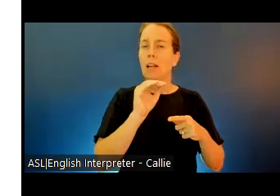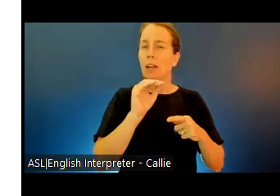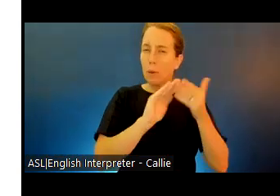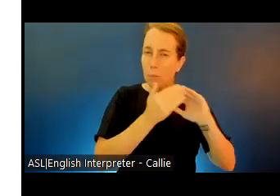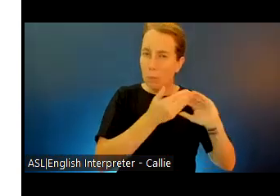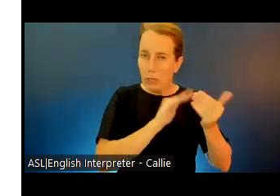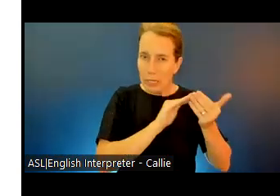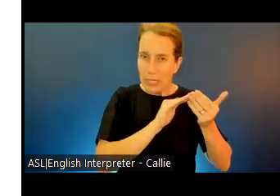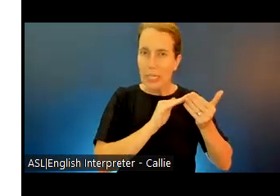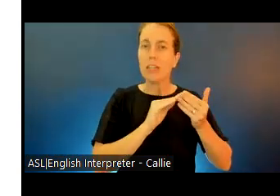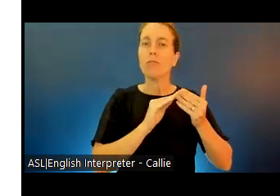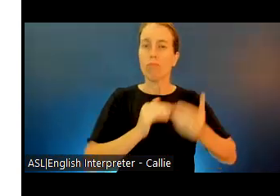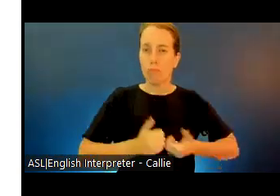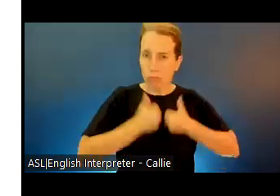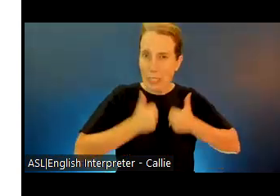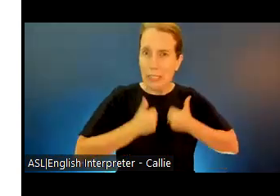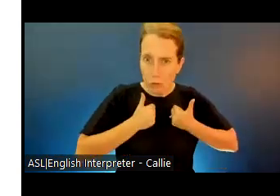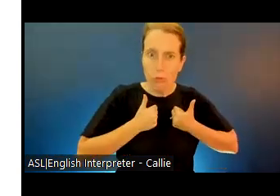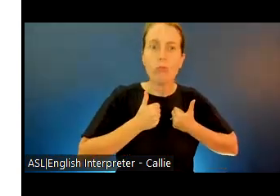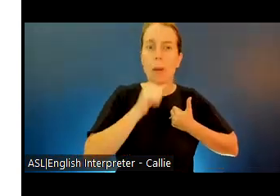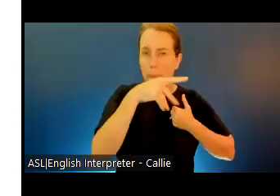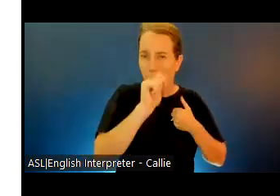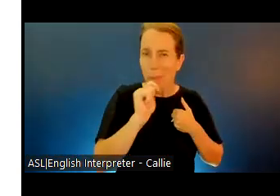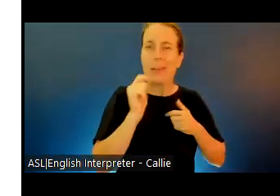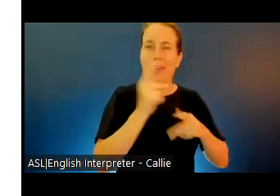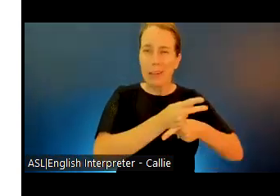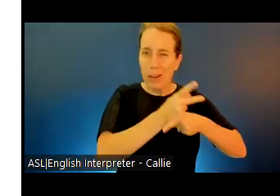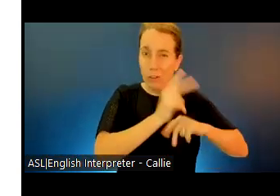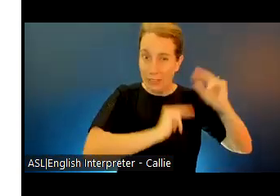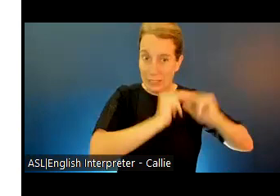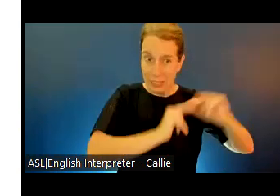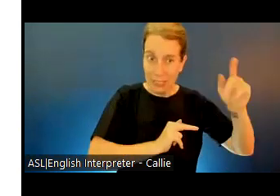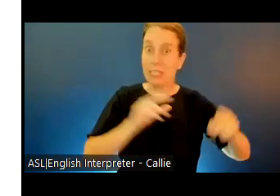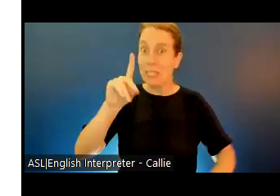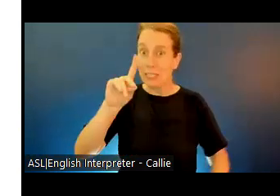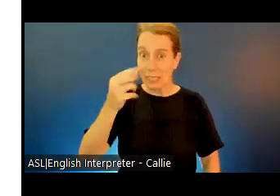by DHEC, you can also make a report to them. Next slide, please.